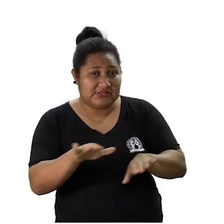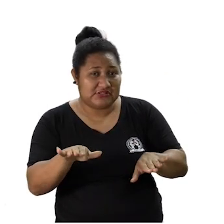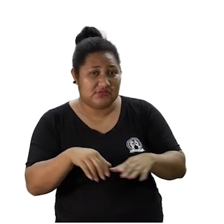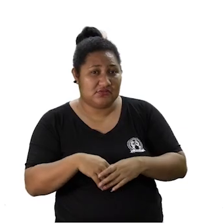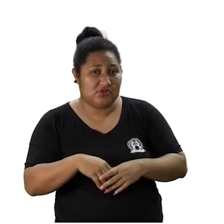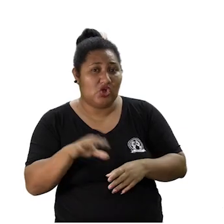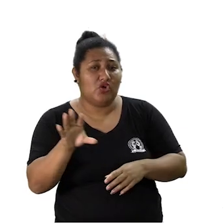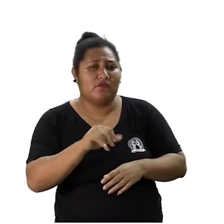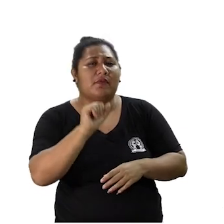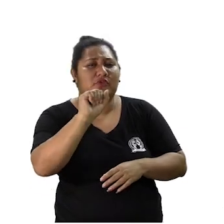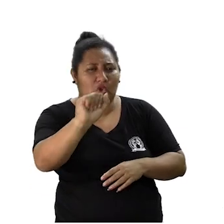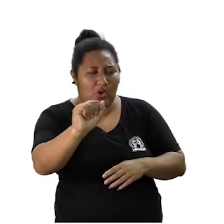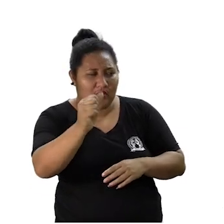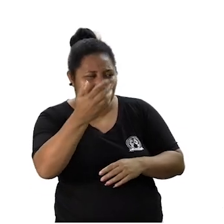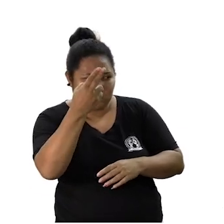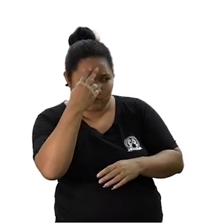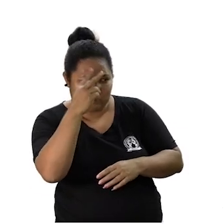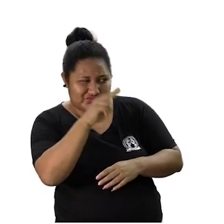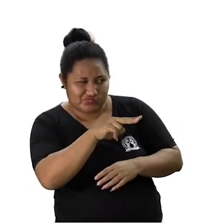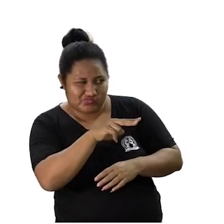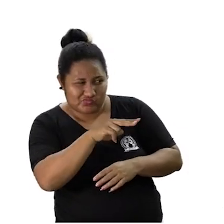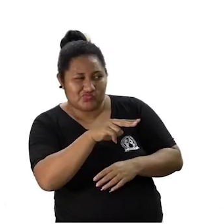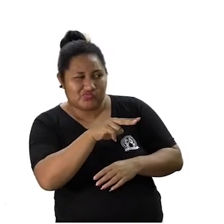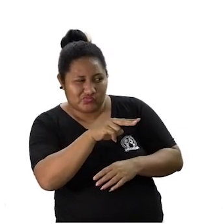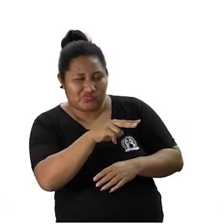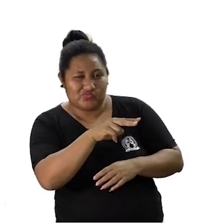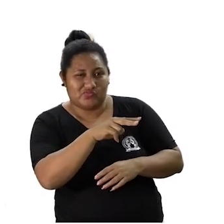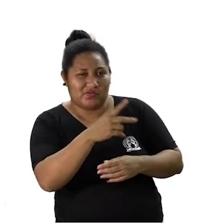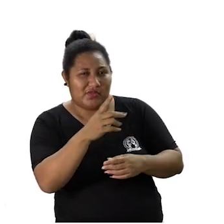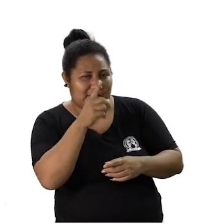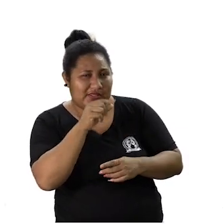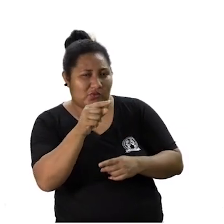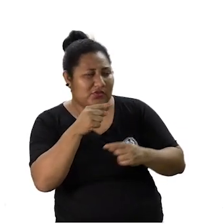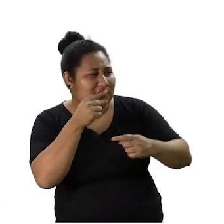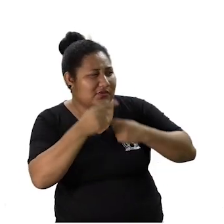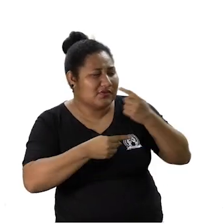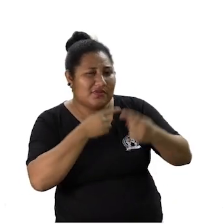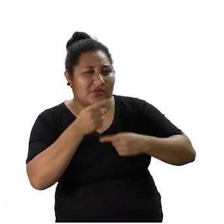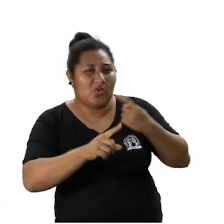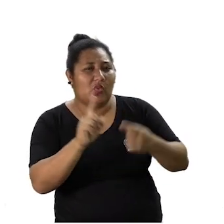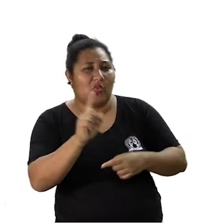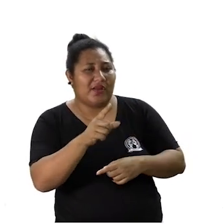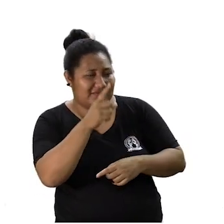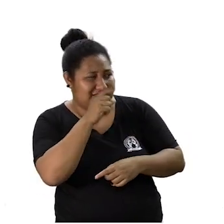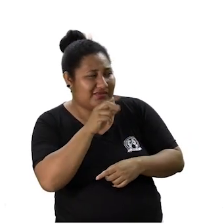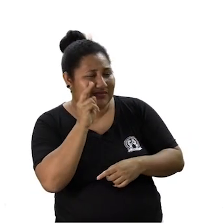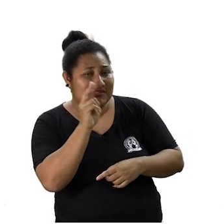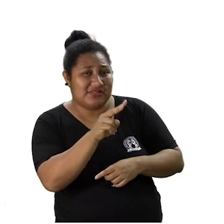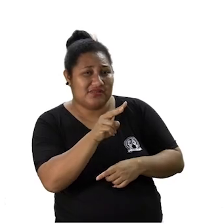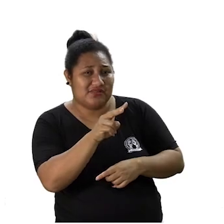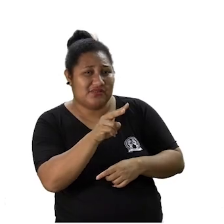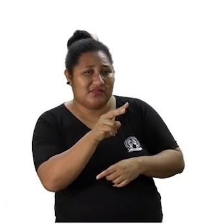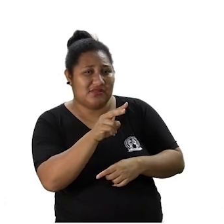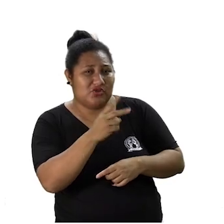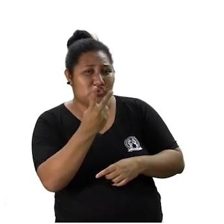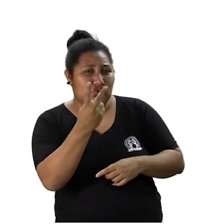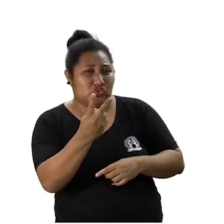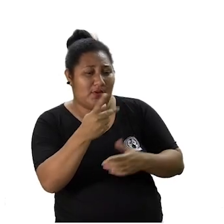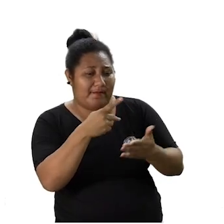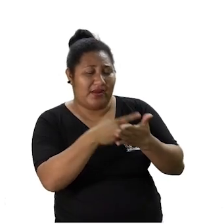From your observation, can we classify what we can see into two